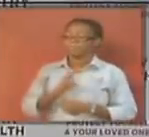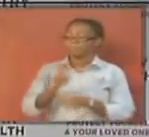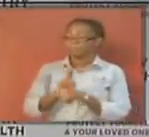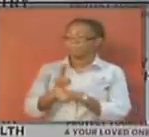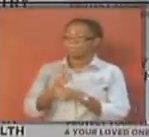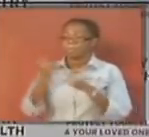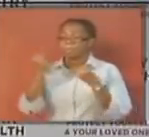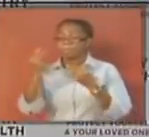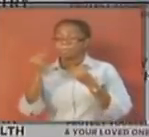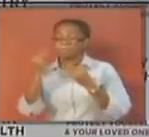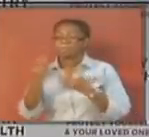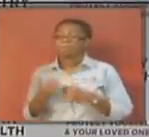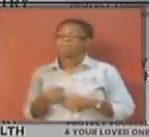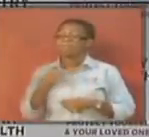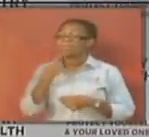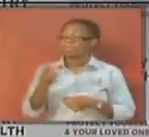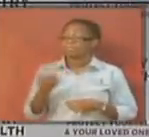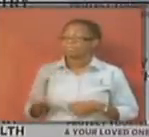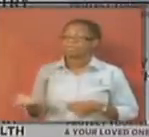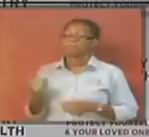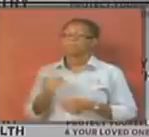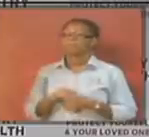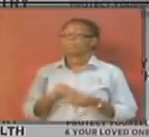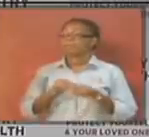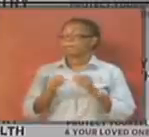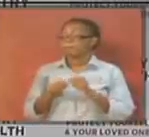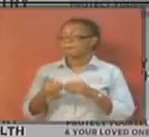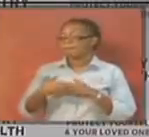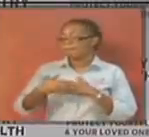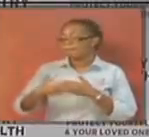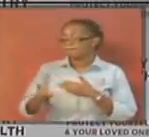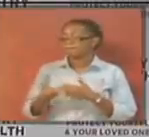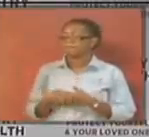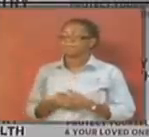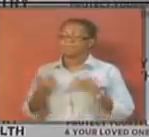Thank you very much, CMO. Now we go to TTT.